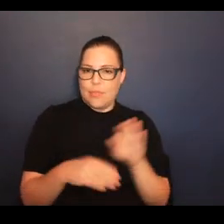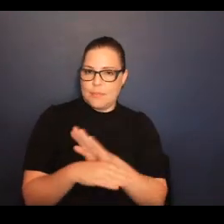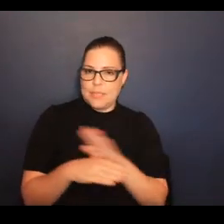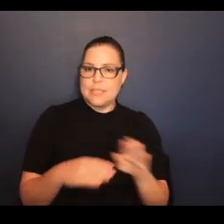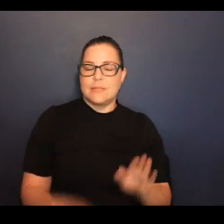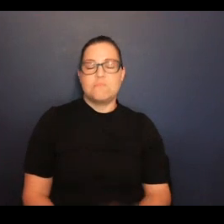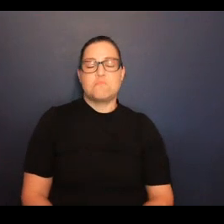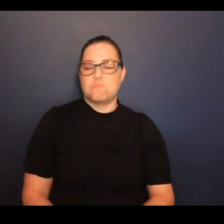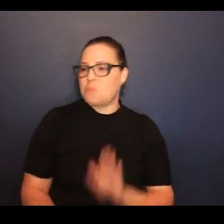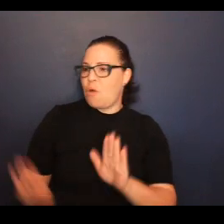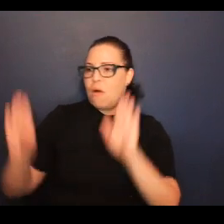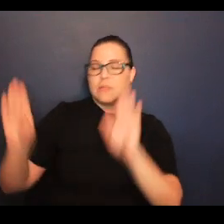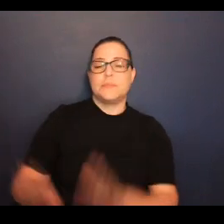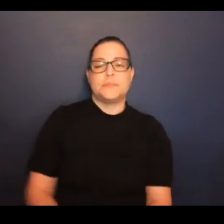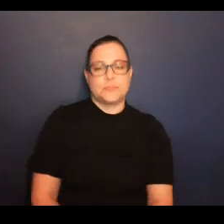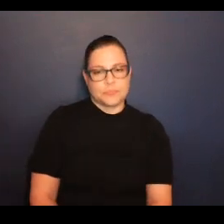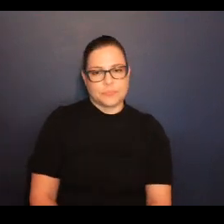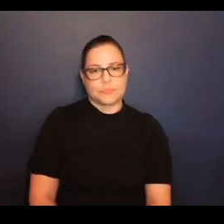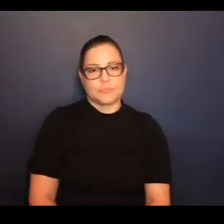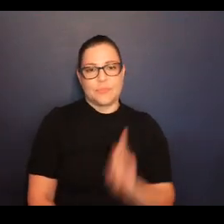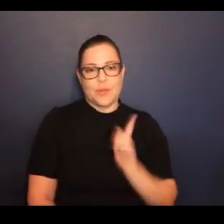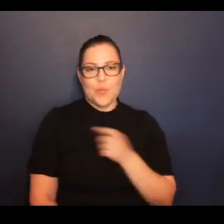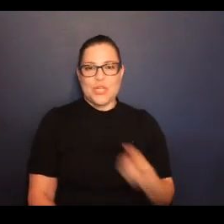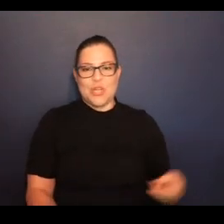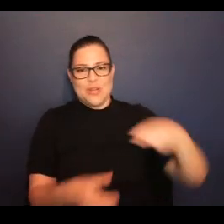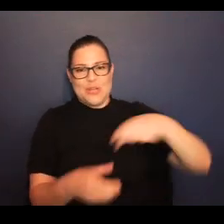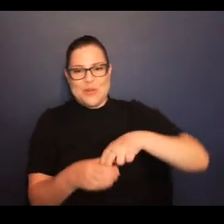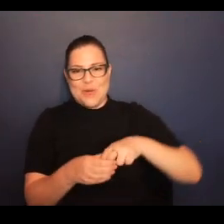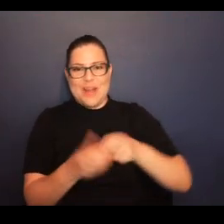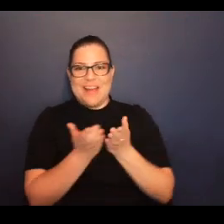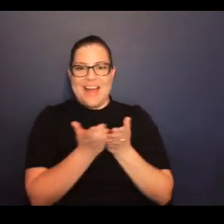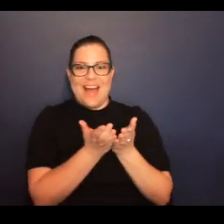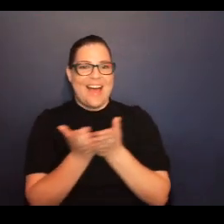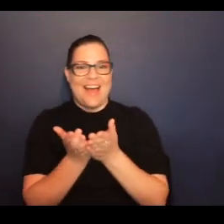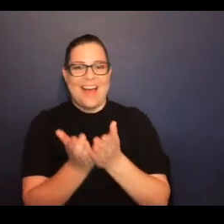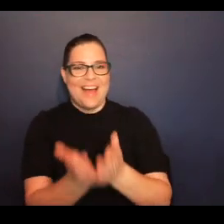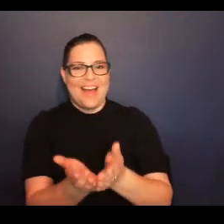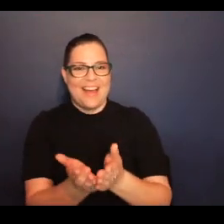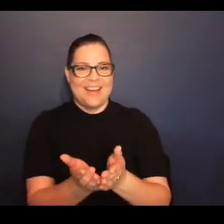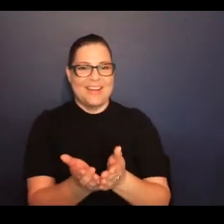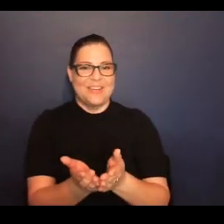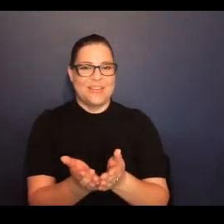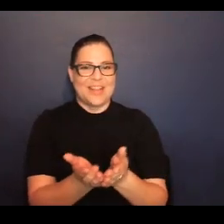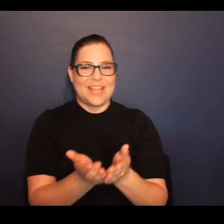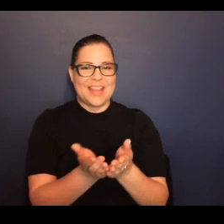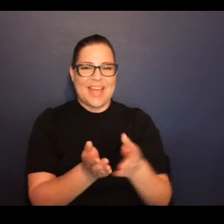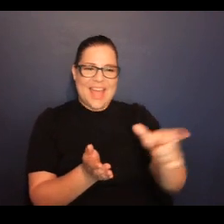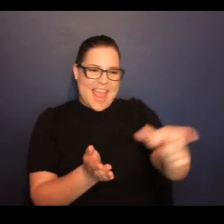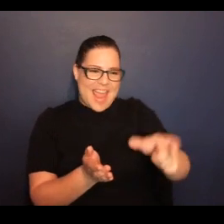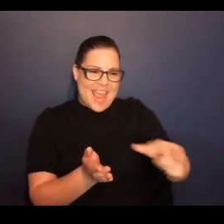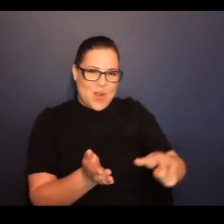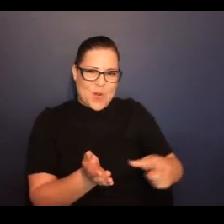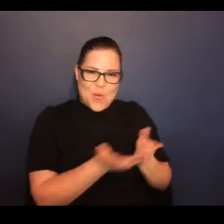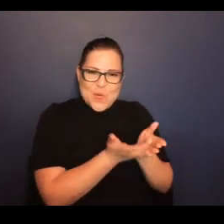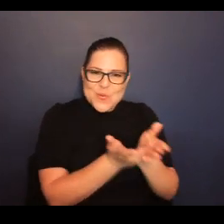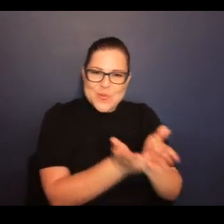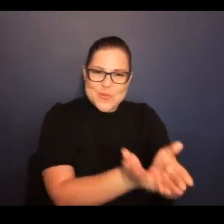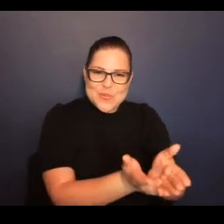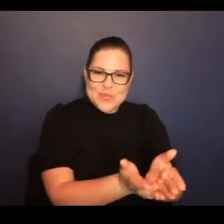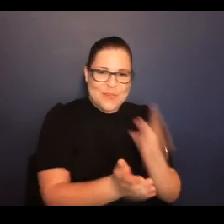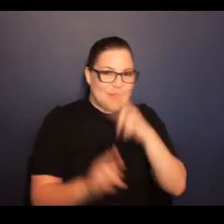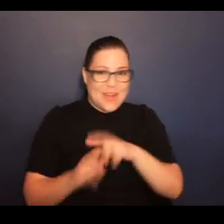awesome. I think we should all get on there one time. It's like an hour little intercoastal trip. We absolutely should. Yeah. By